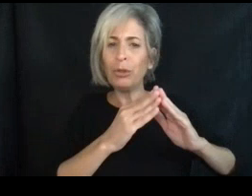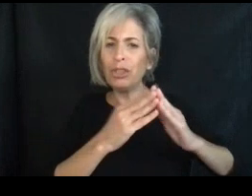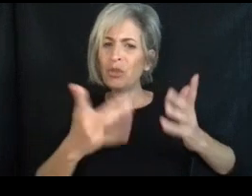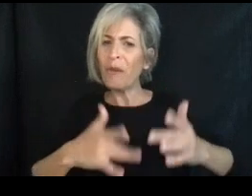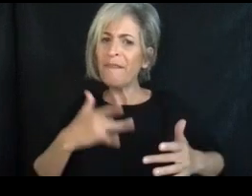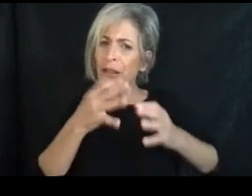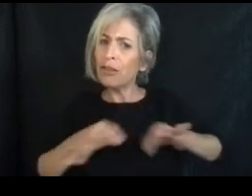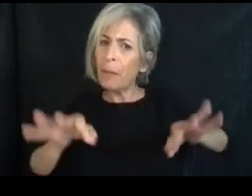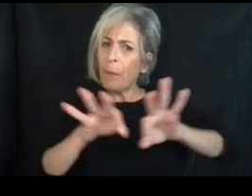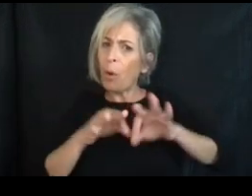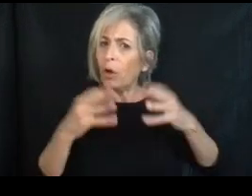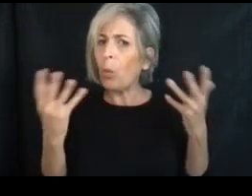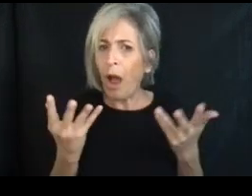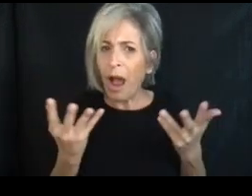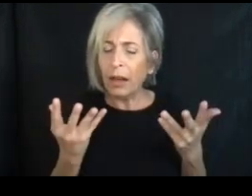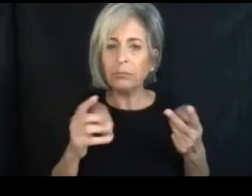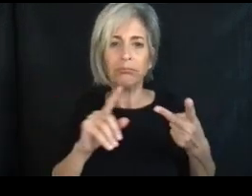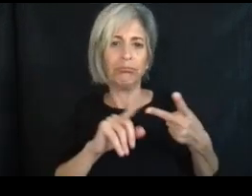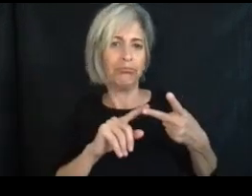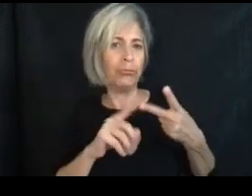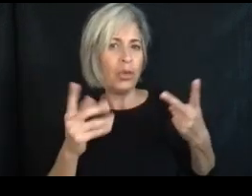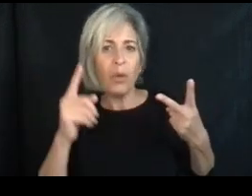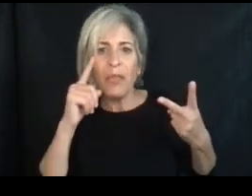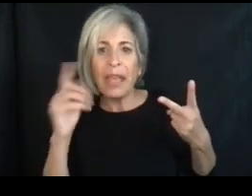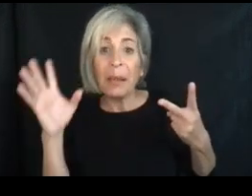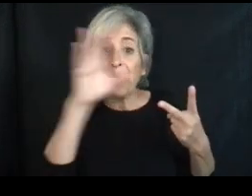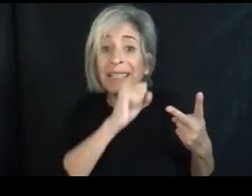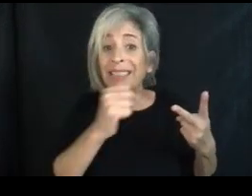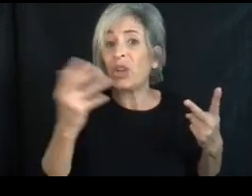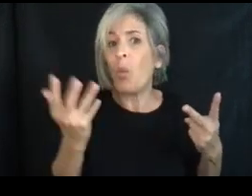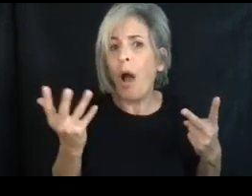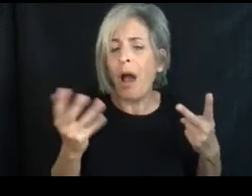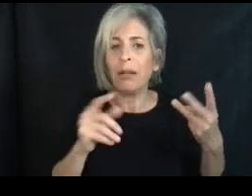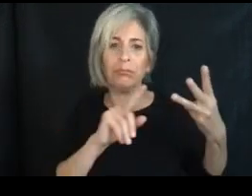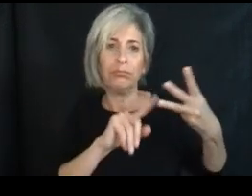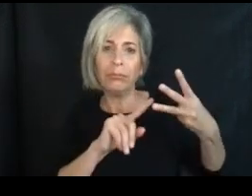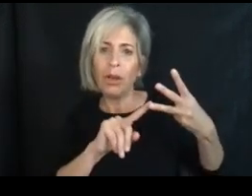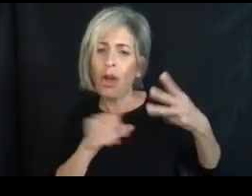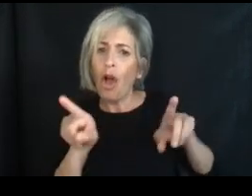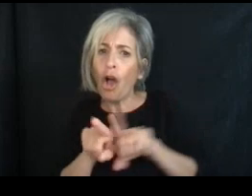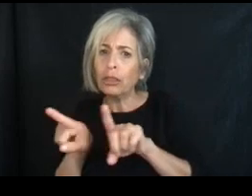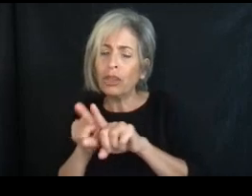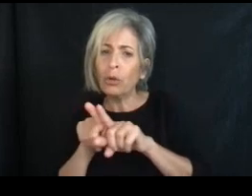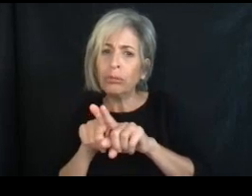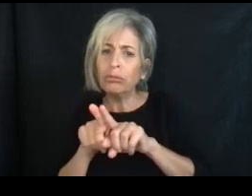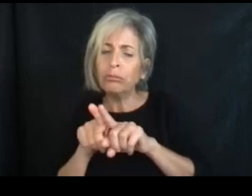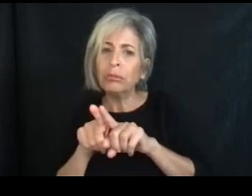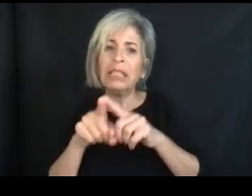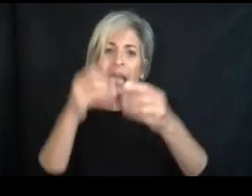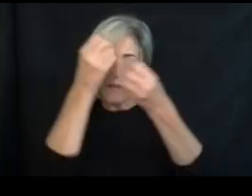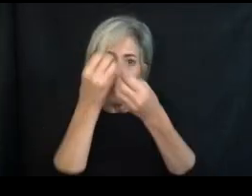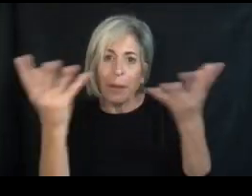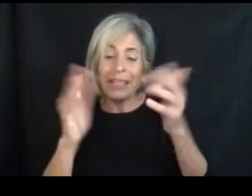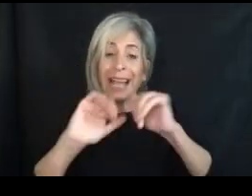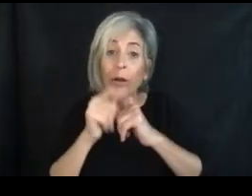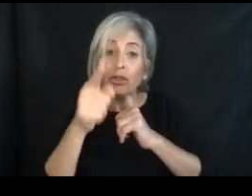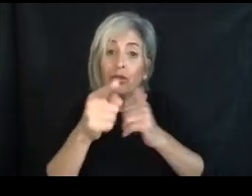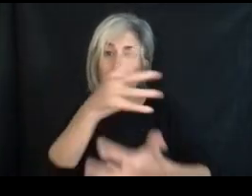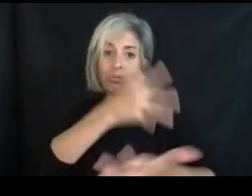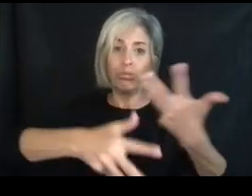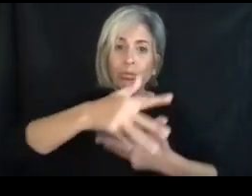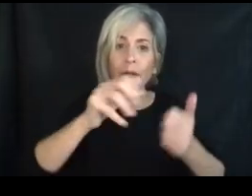is important? What are those things that you think we are missing? And we want to also impart information on how you can engage